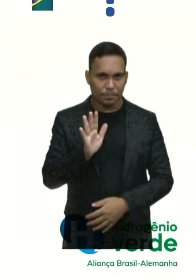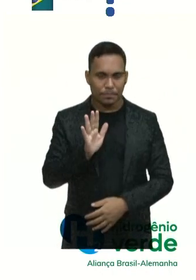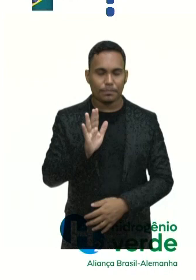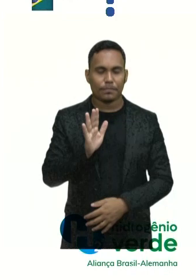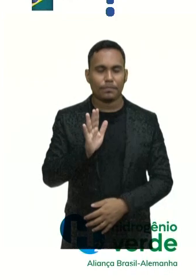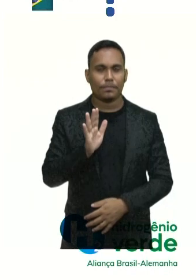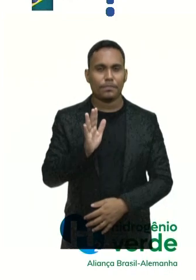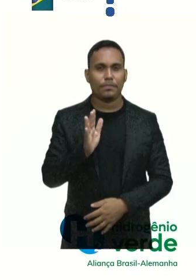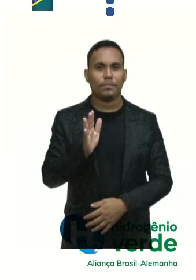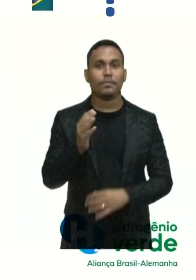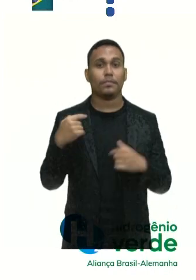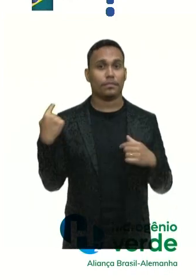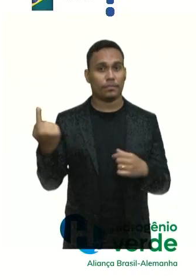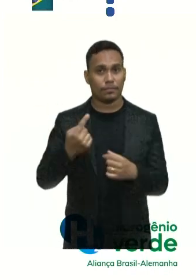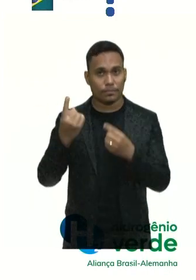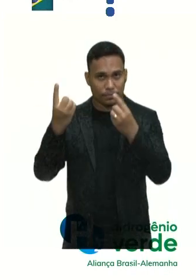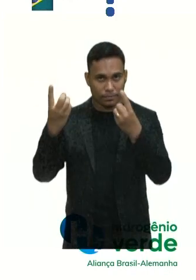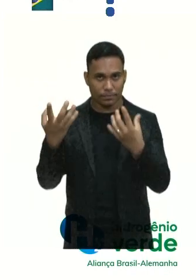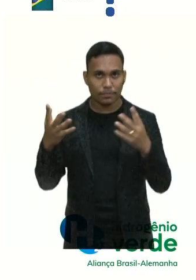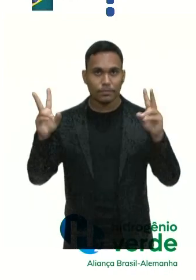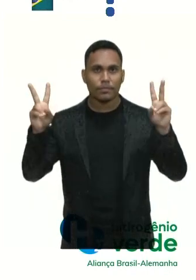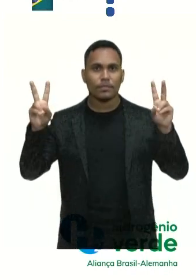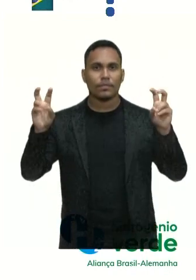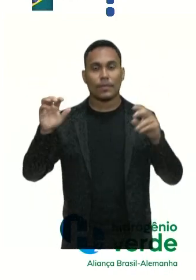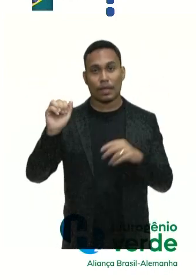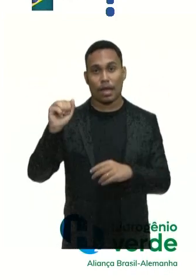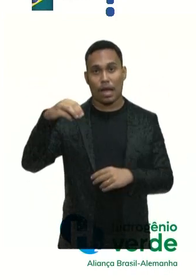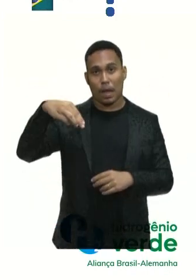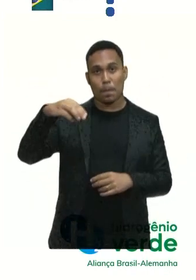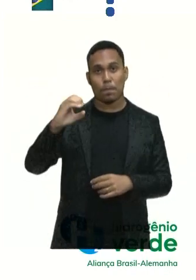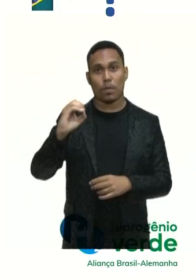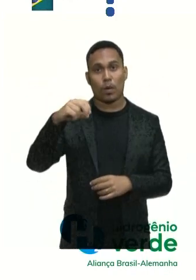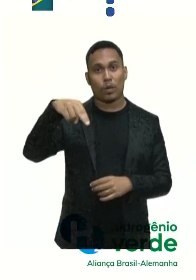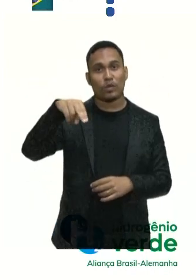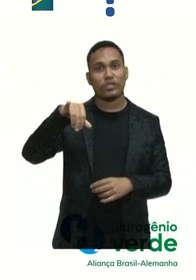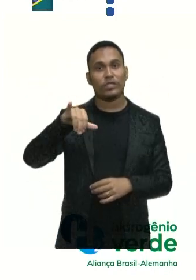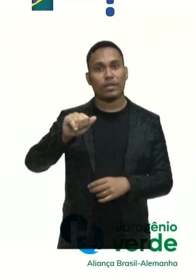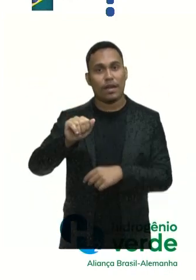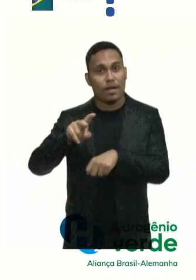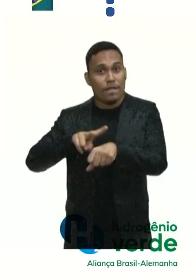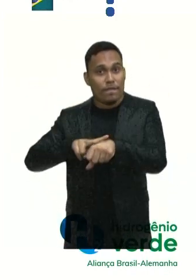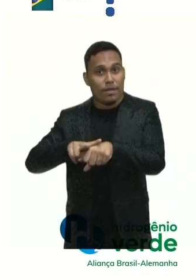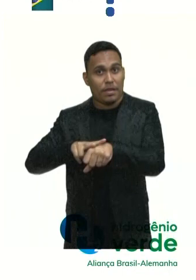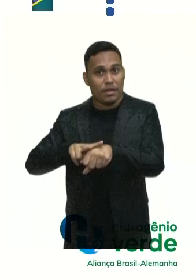example, when we talk about green ammonia,